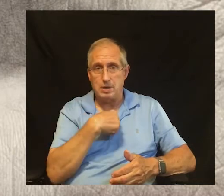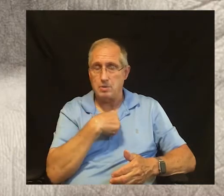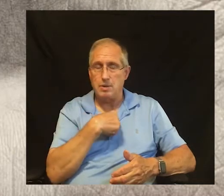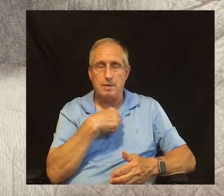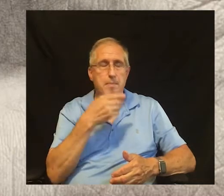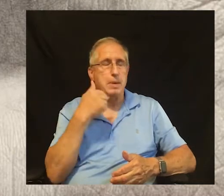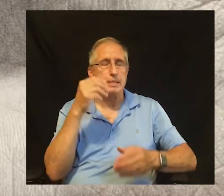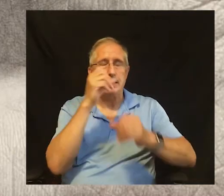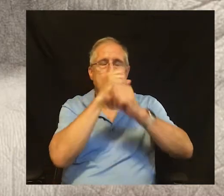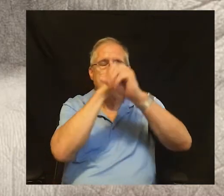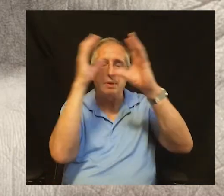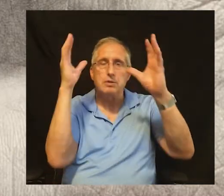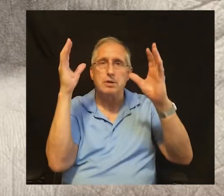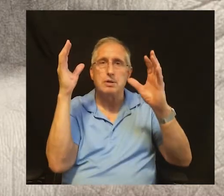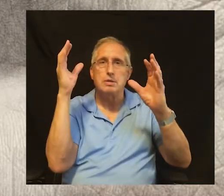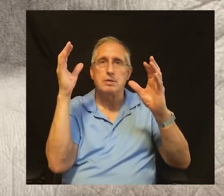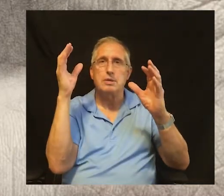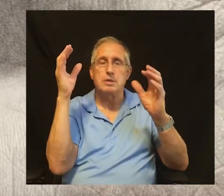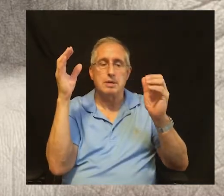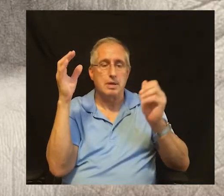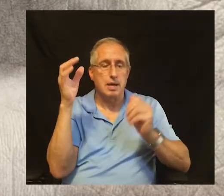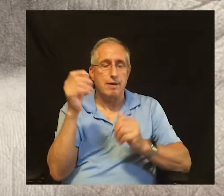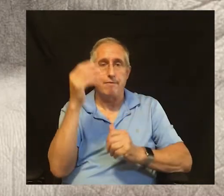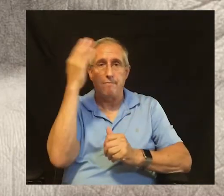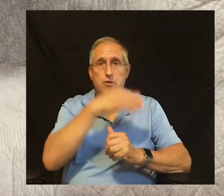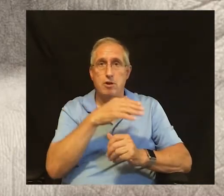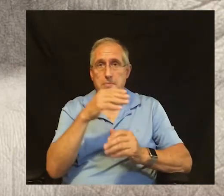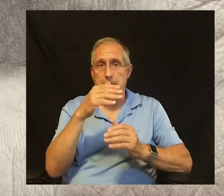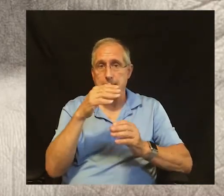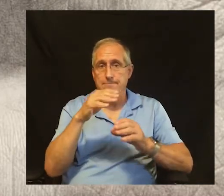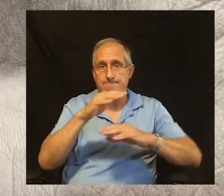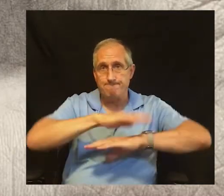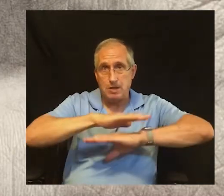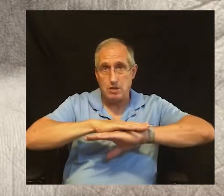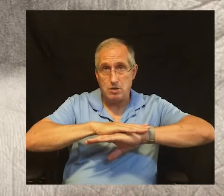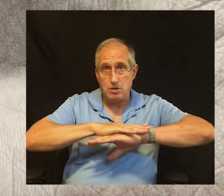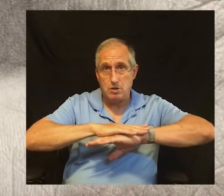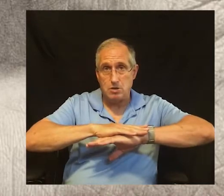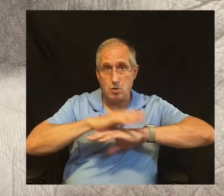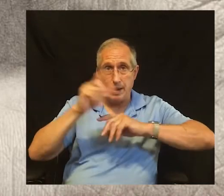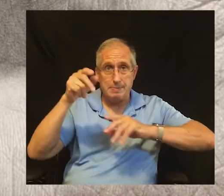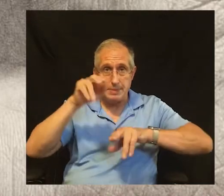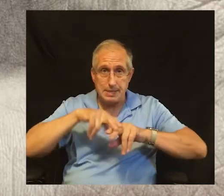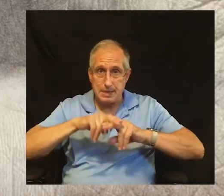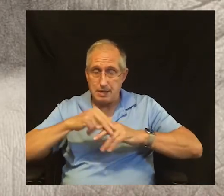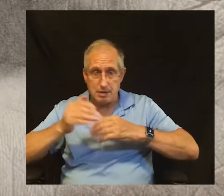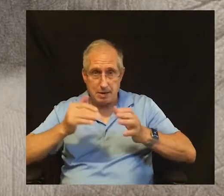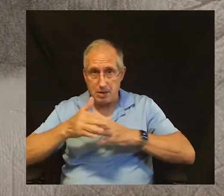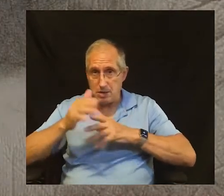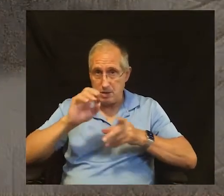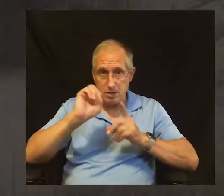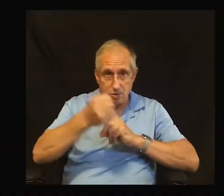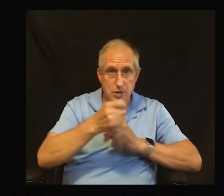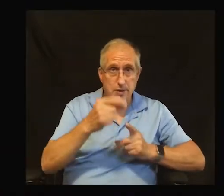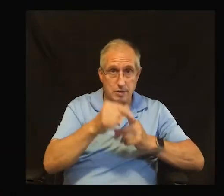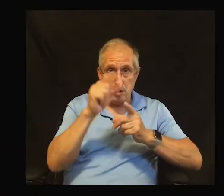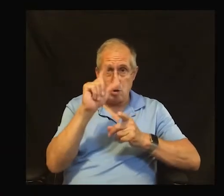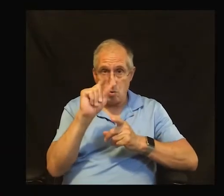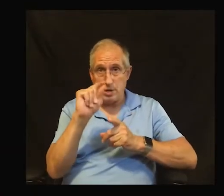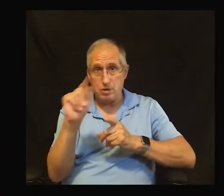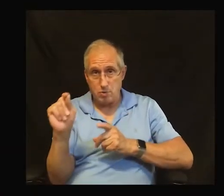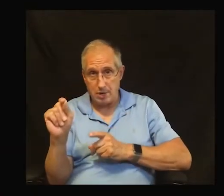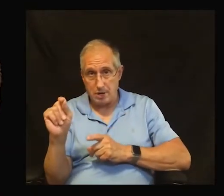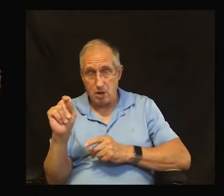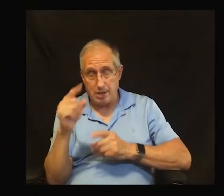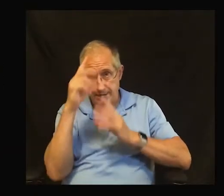one of the greatest images that I have in my office. I have it in front of my desk area, so when I'm sitting at my desk, no matter what I'm going through, especially in 2020